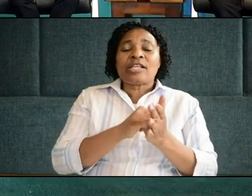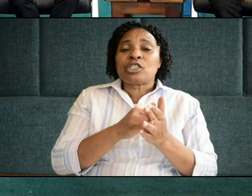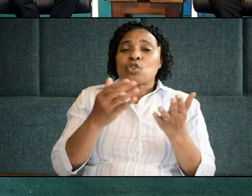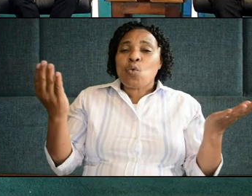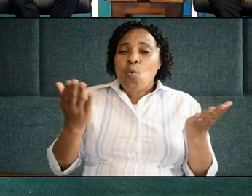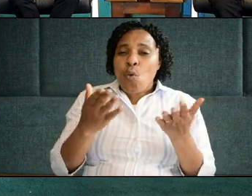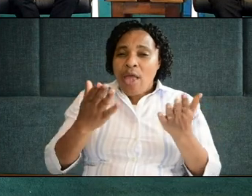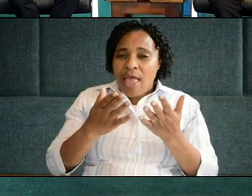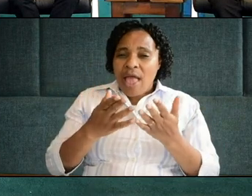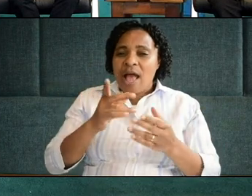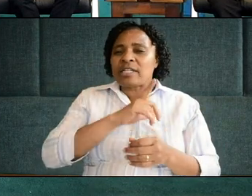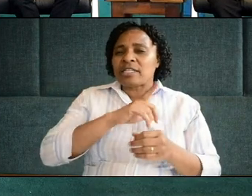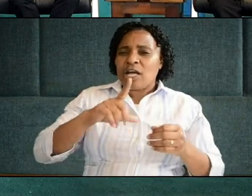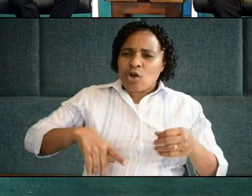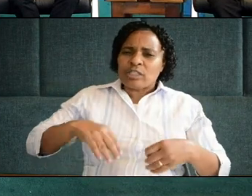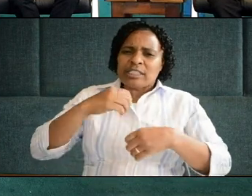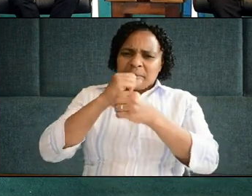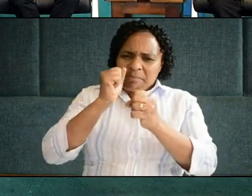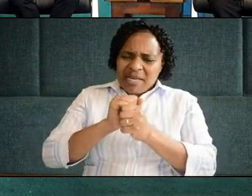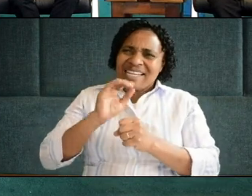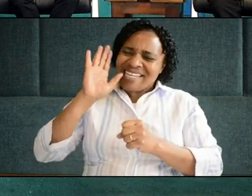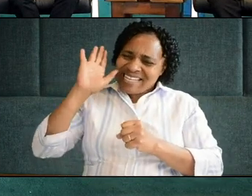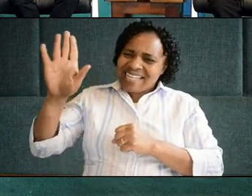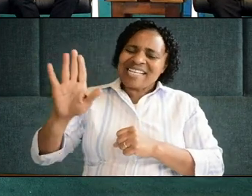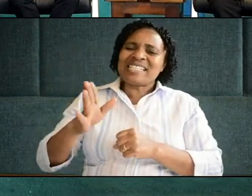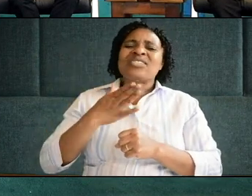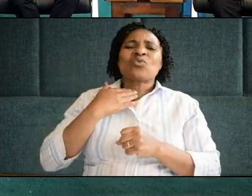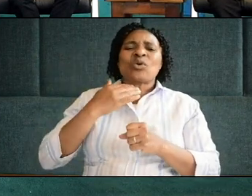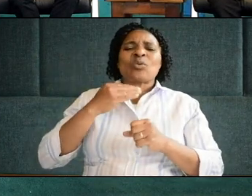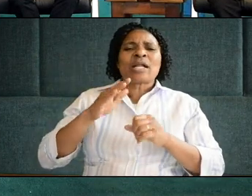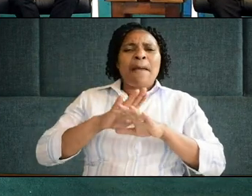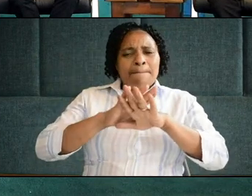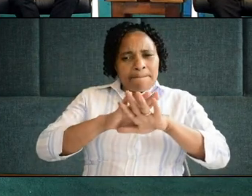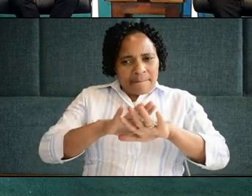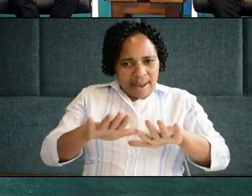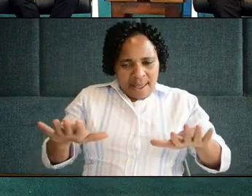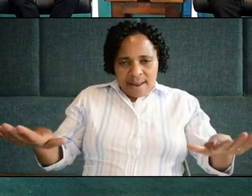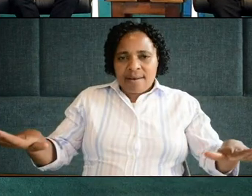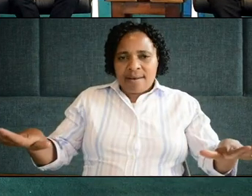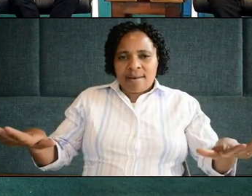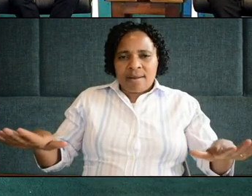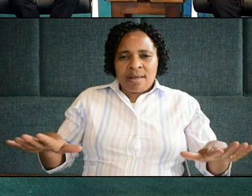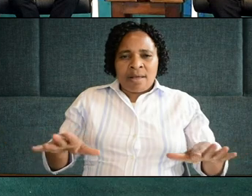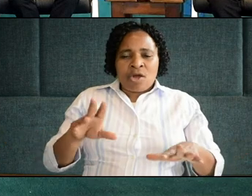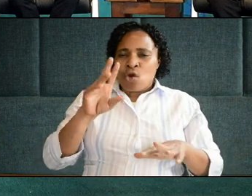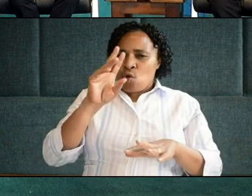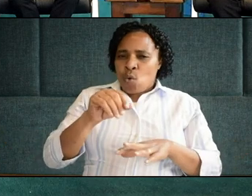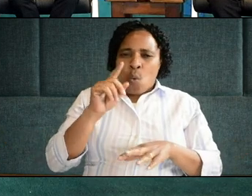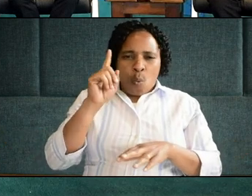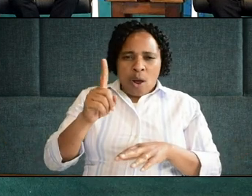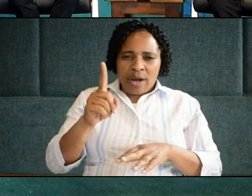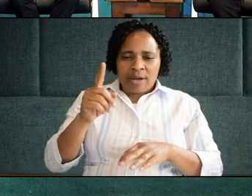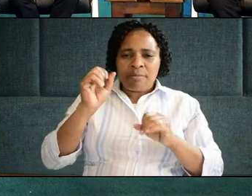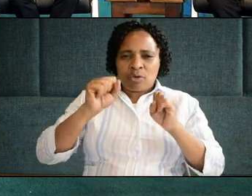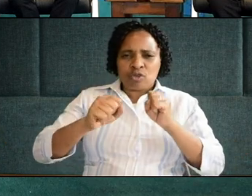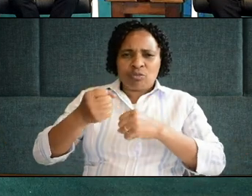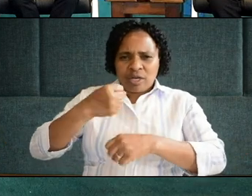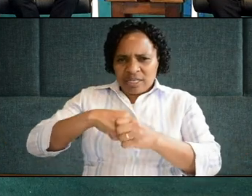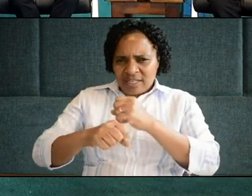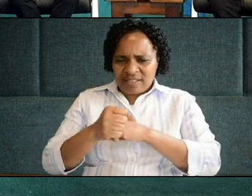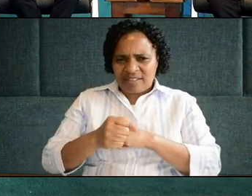is so explicit, making his requirements so very plain that none err. He is